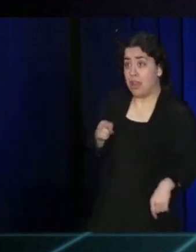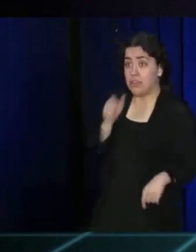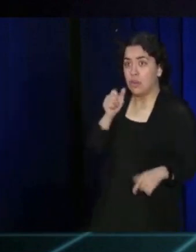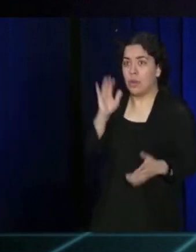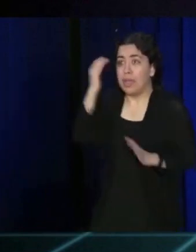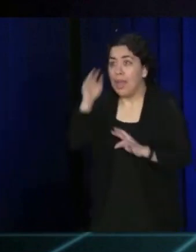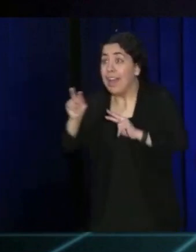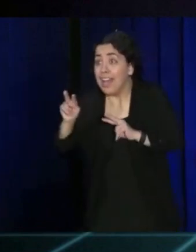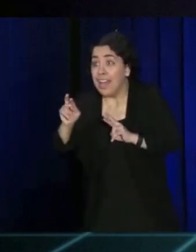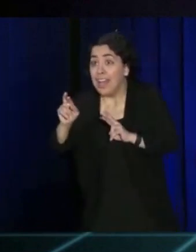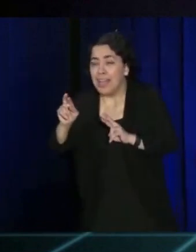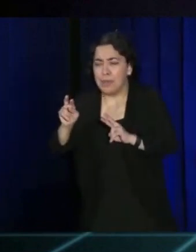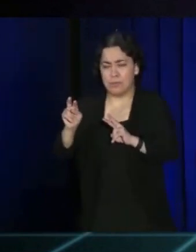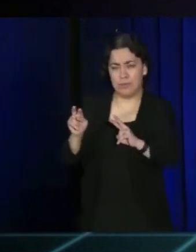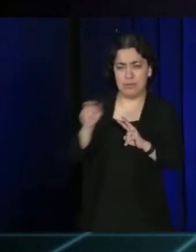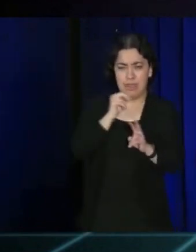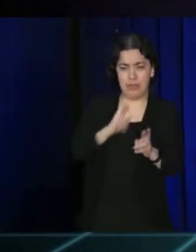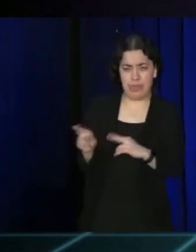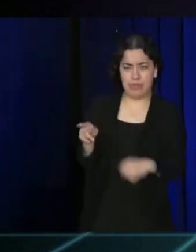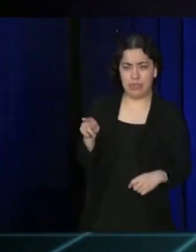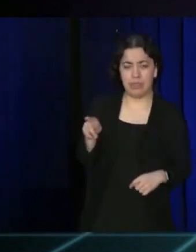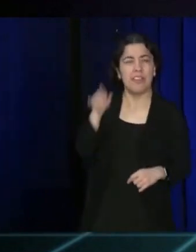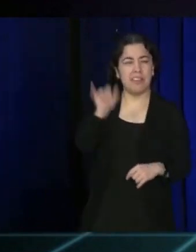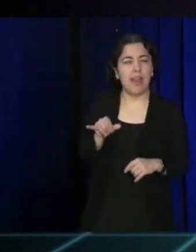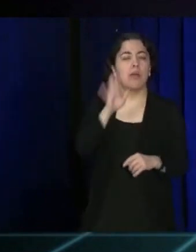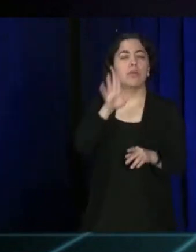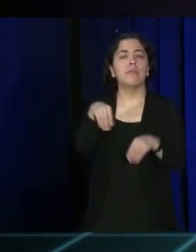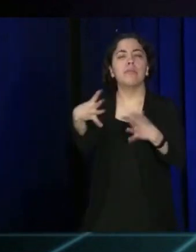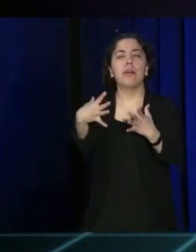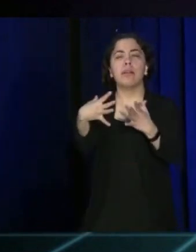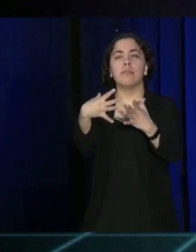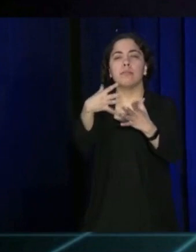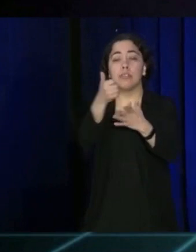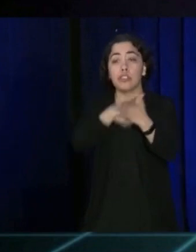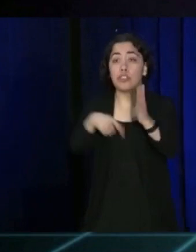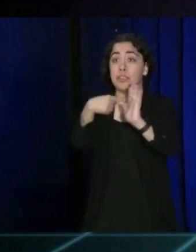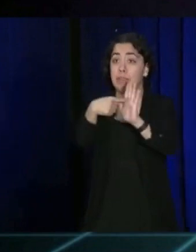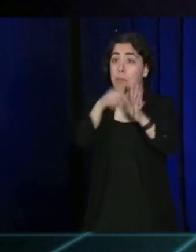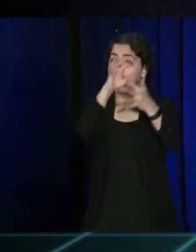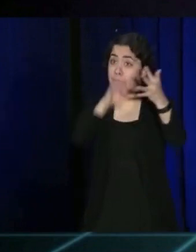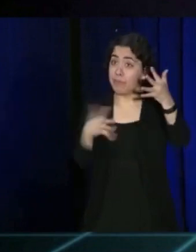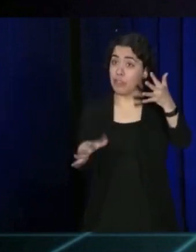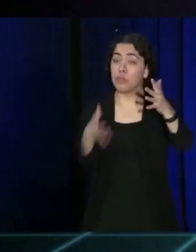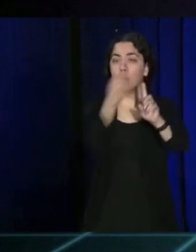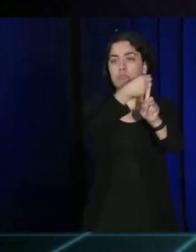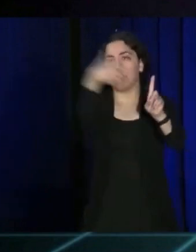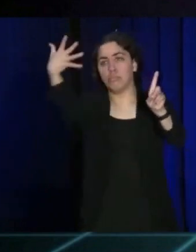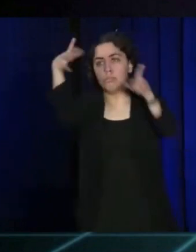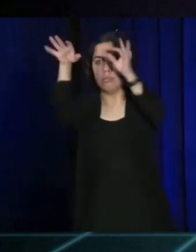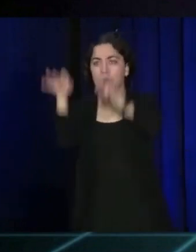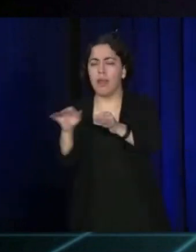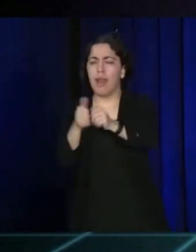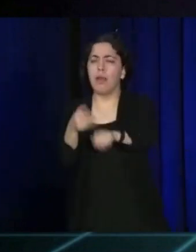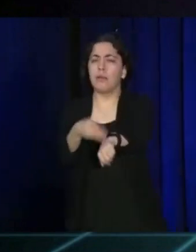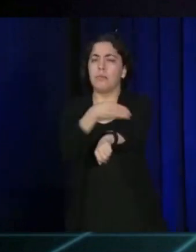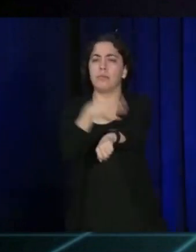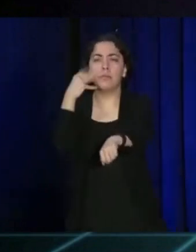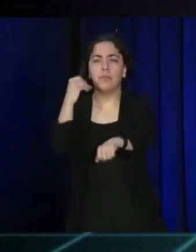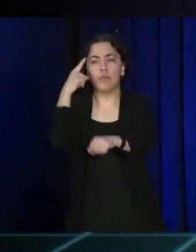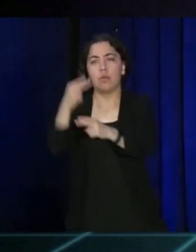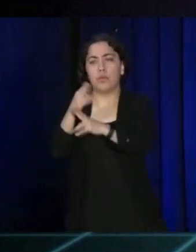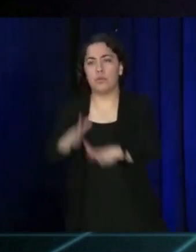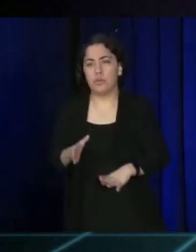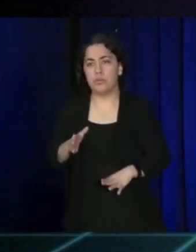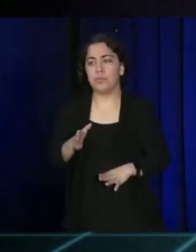So let's talk about each one of these examples and see how we can improve this user experience. So Chase.com,